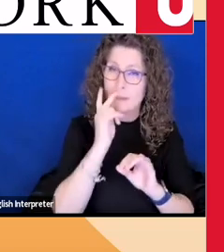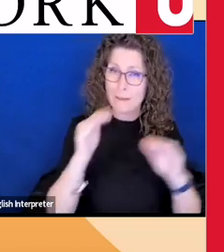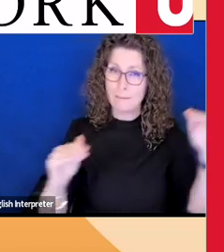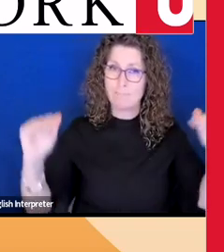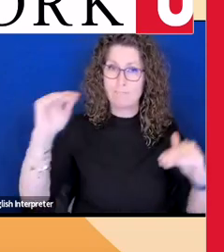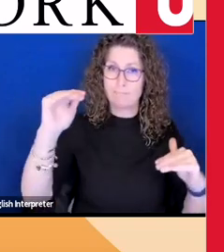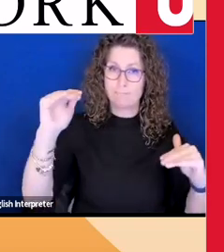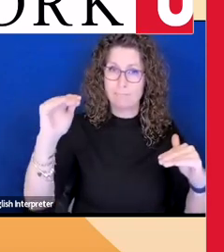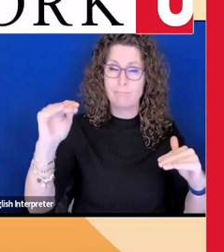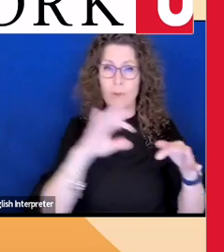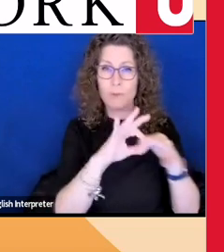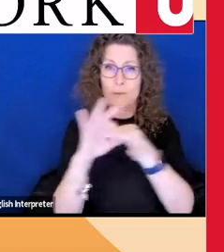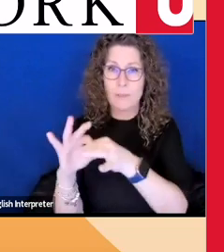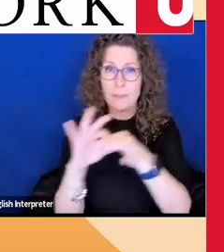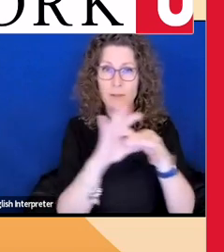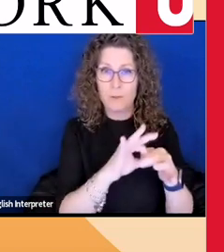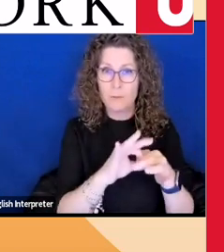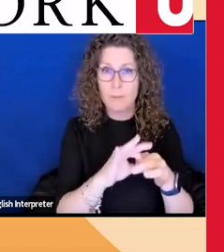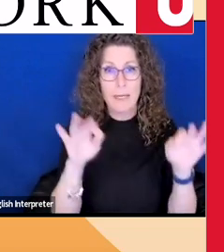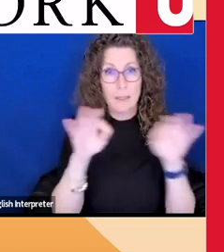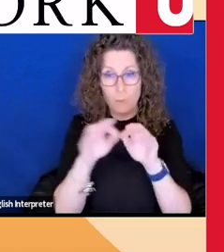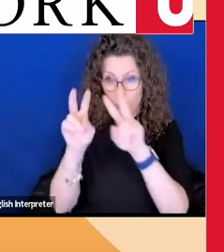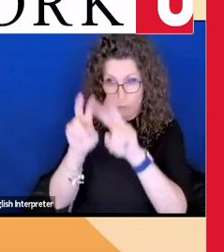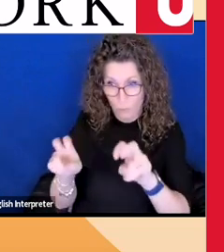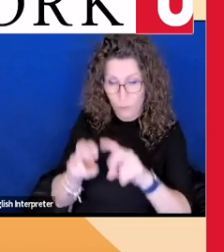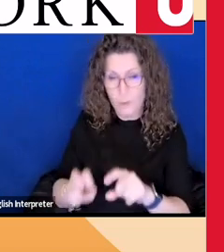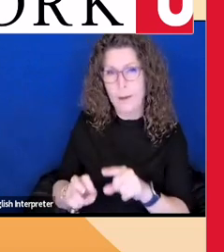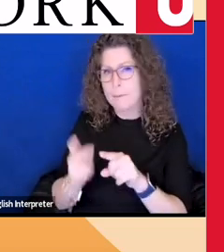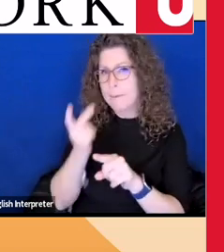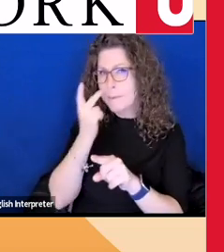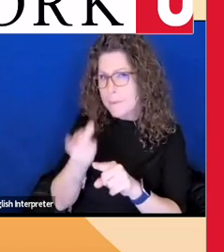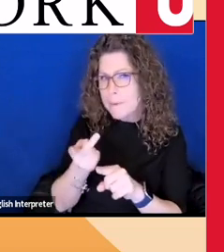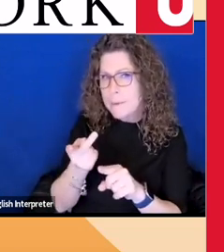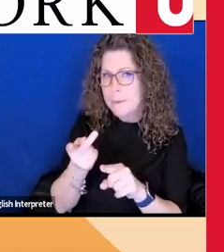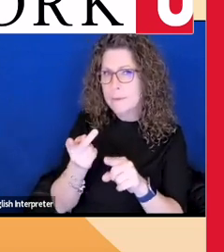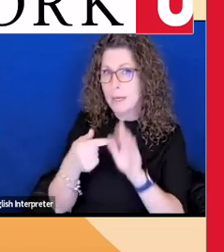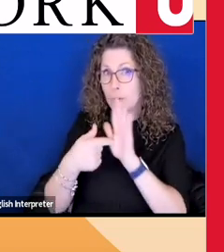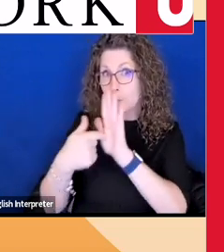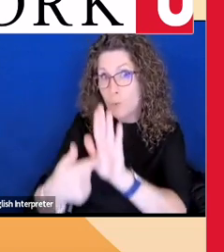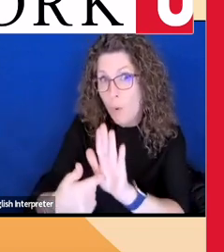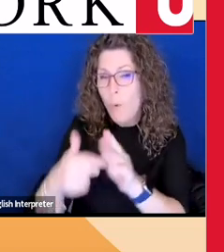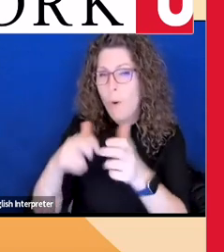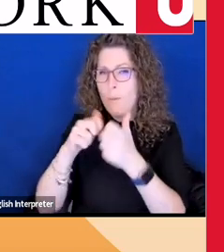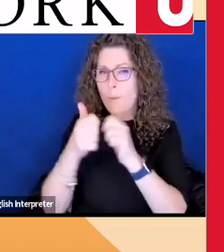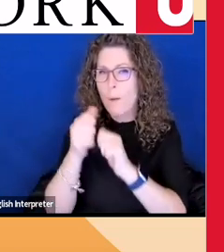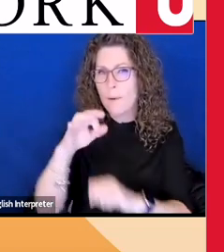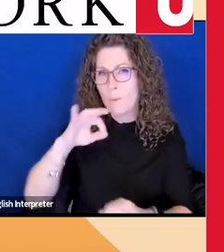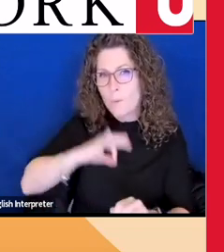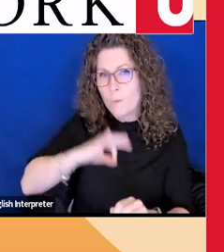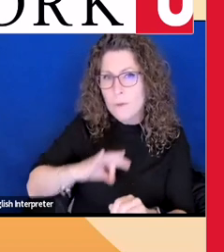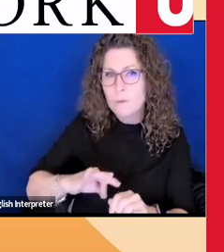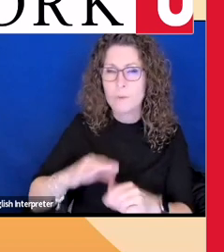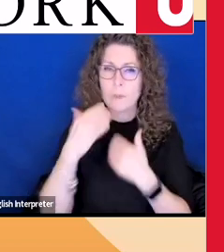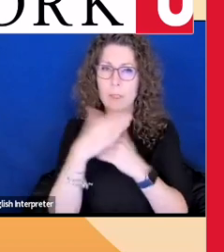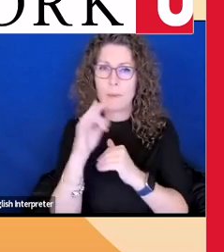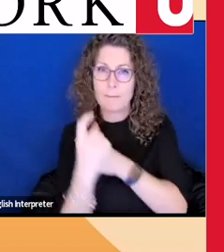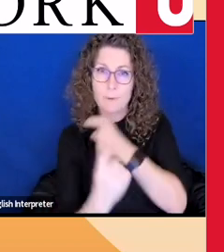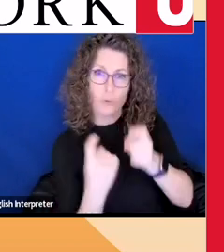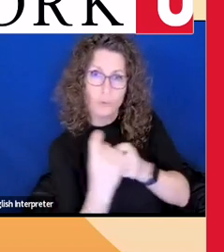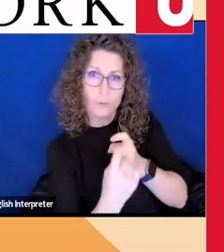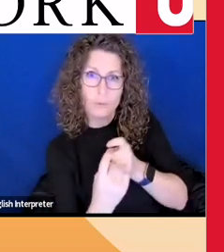examine what such solidarity claims reveal about the problem of privilege and the limits of generosity,